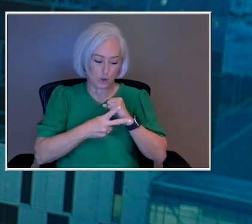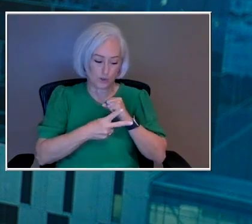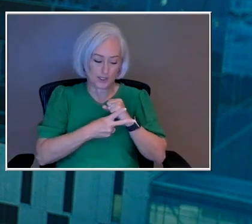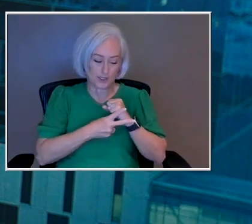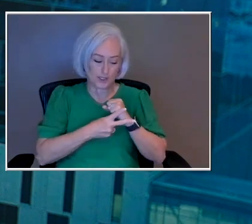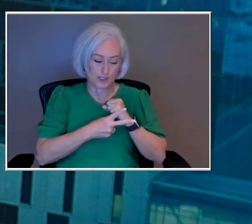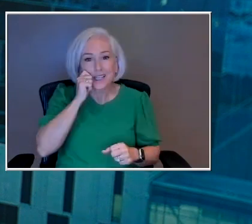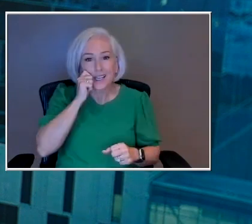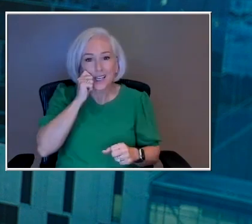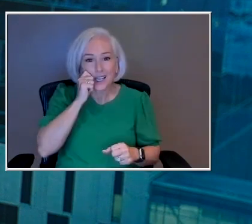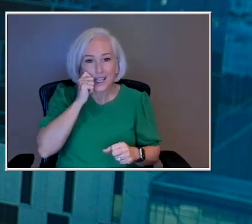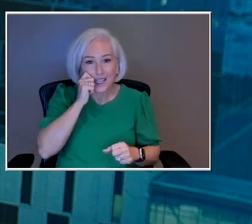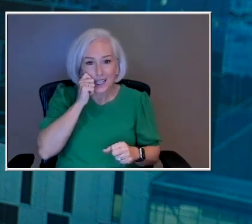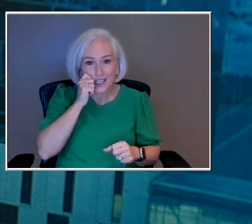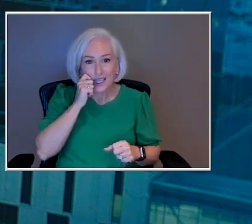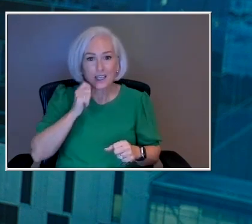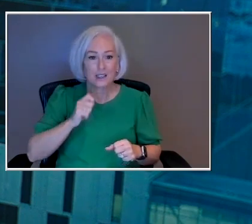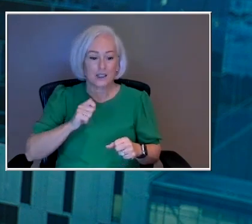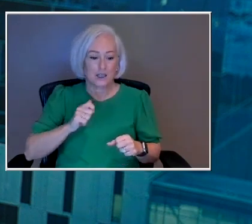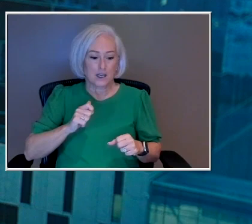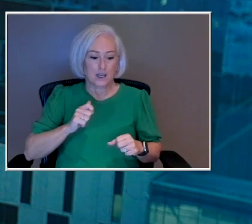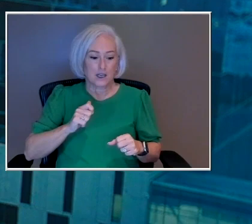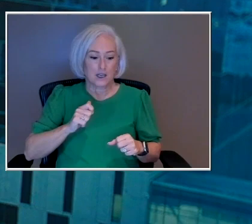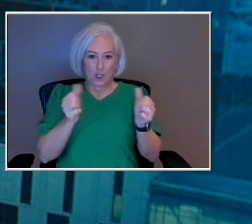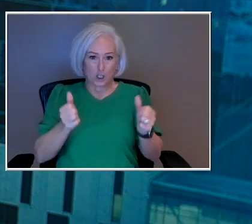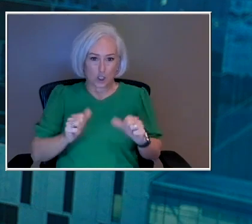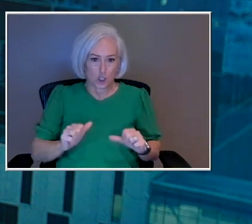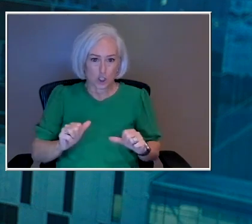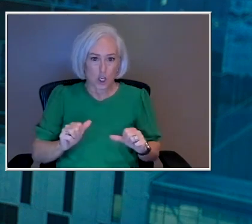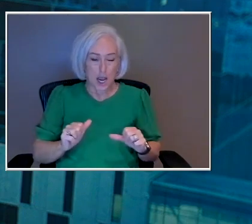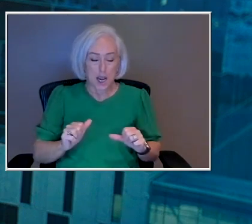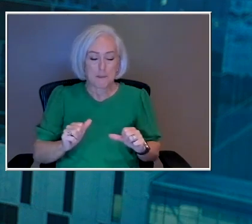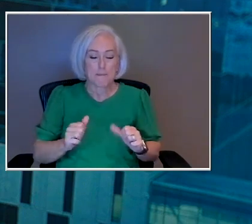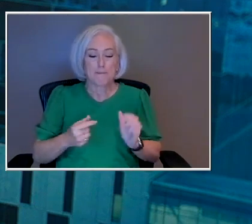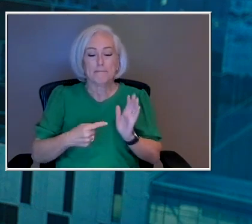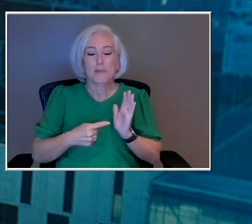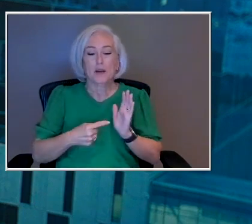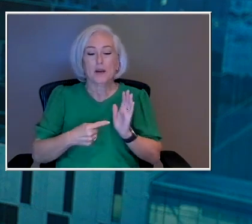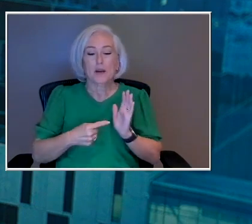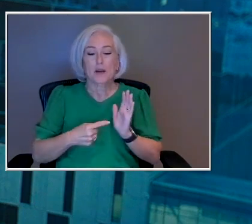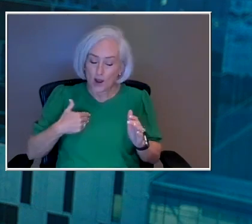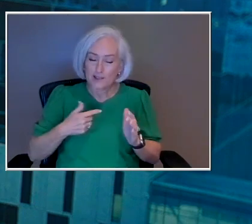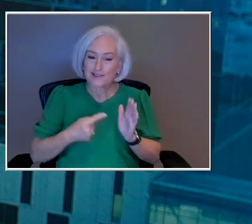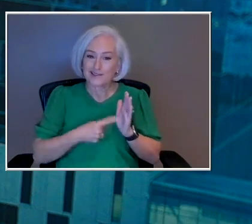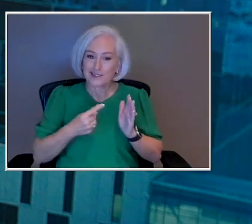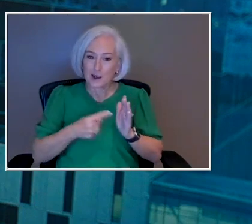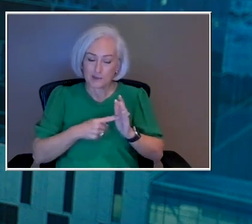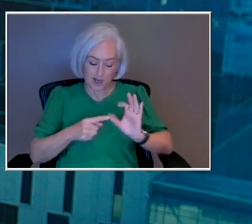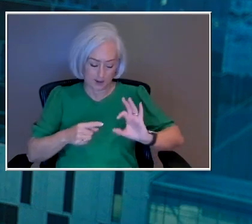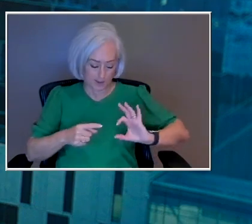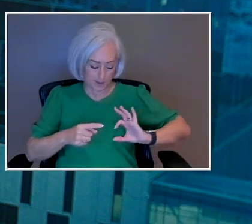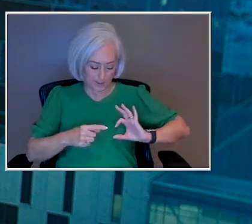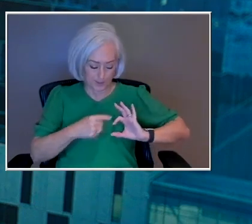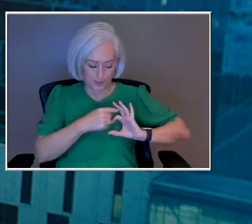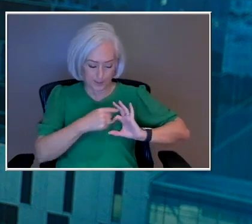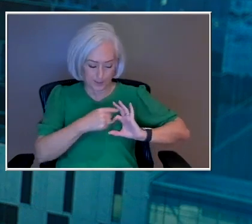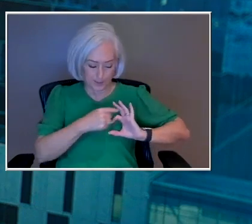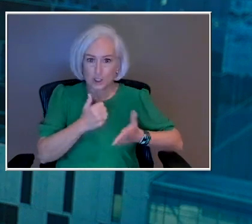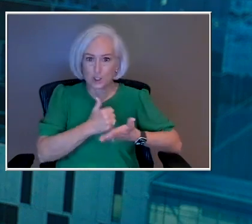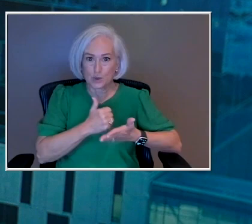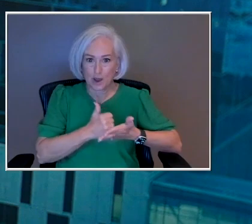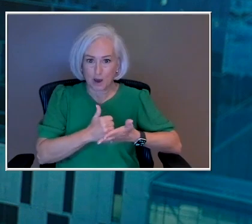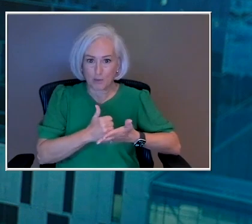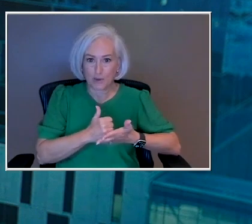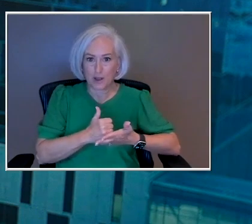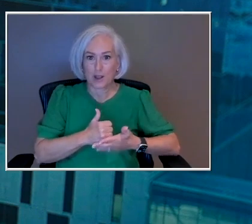of the breast, sometimes even the nipple and areola to also continue to enhance the final reconstruction. There's no other skin on the body like the breast skin, so if we